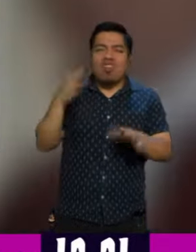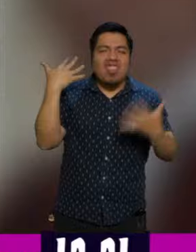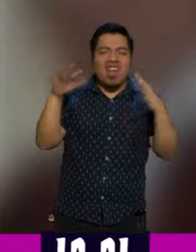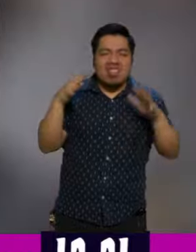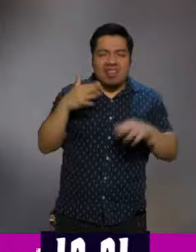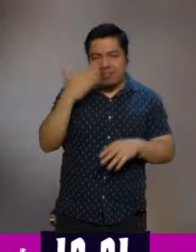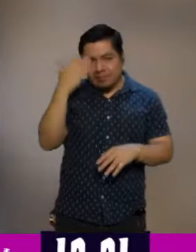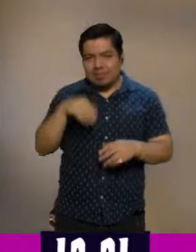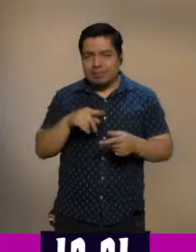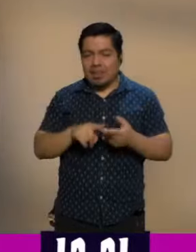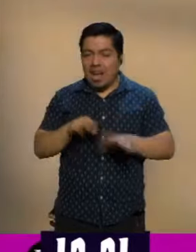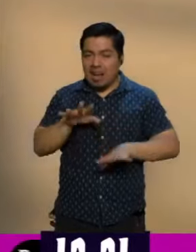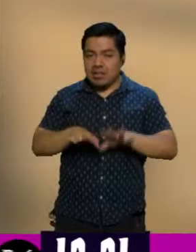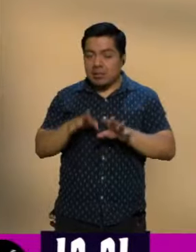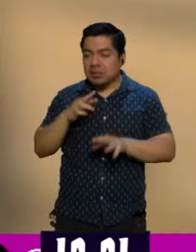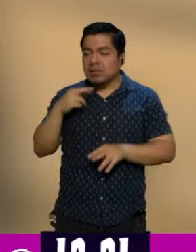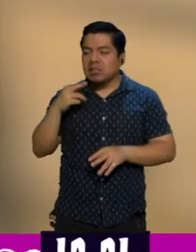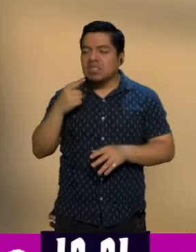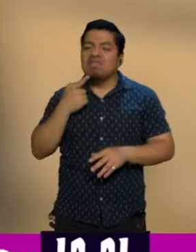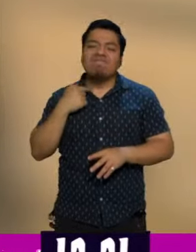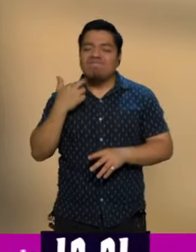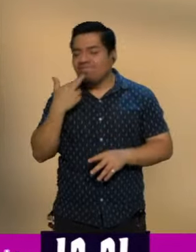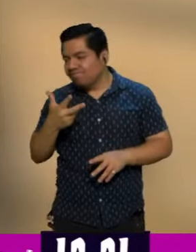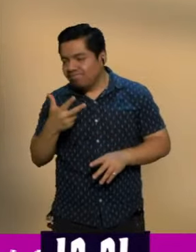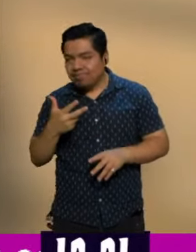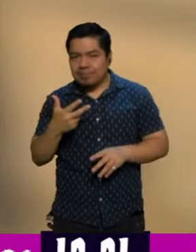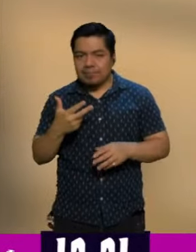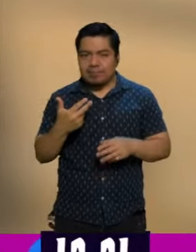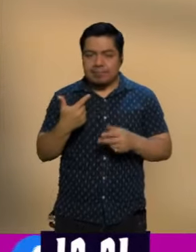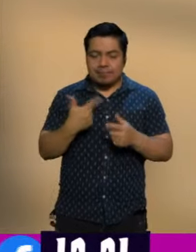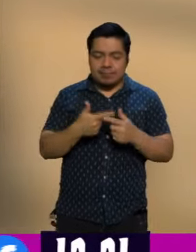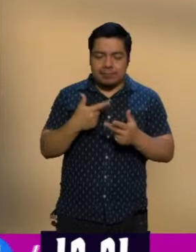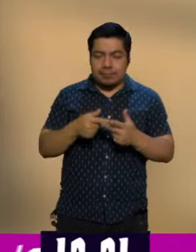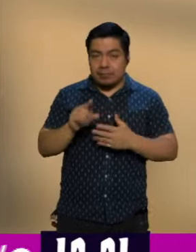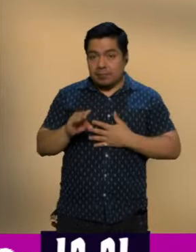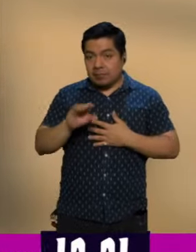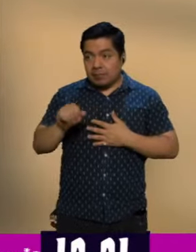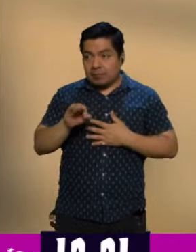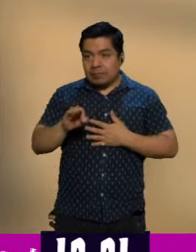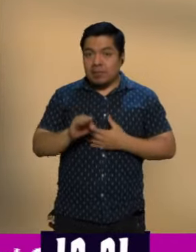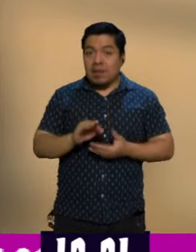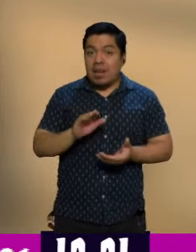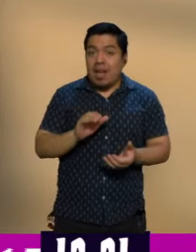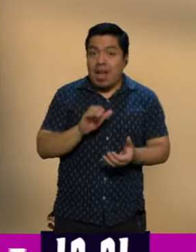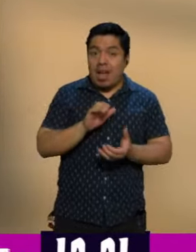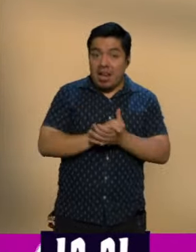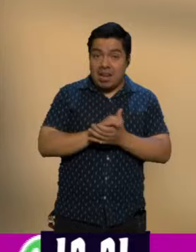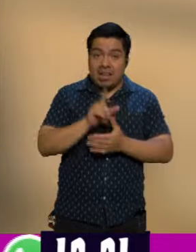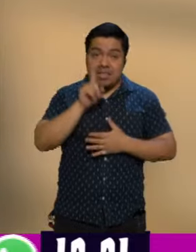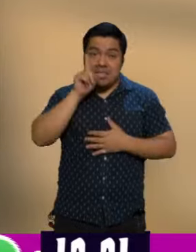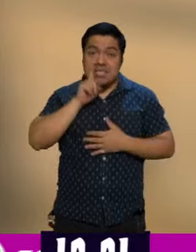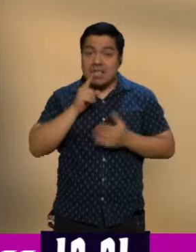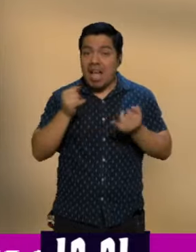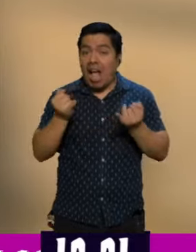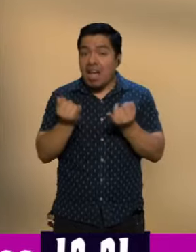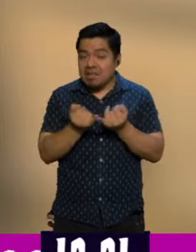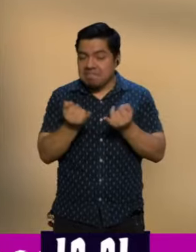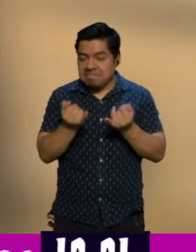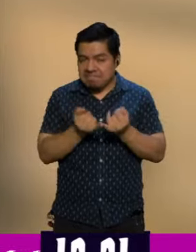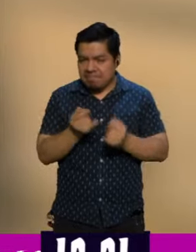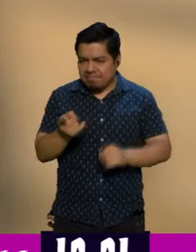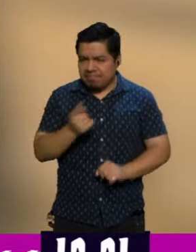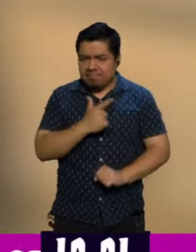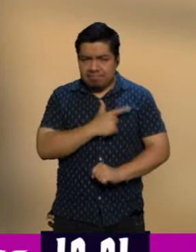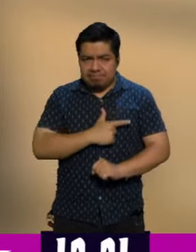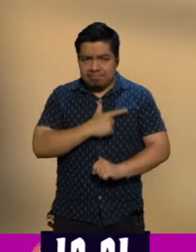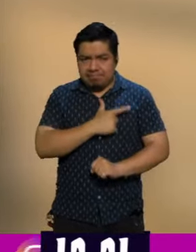very promiscuous man. I would not want to have been Franklin's wife. And he liked